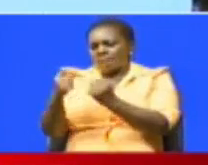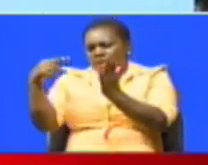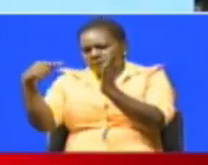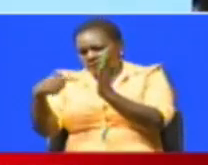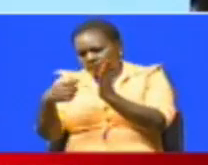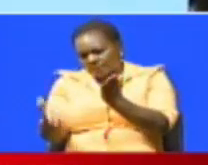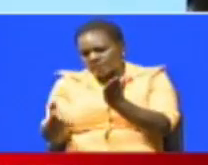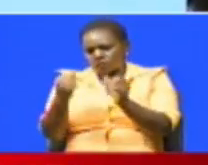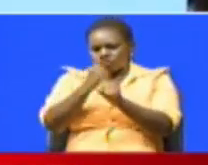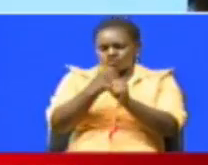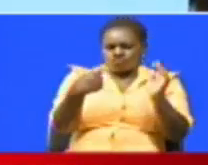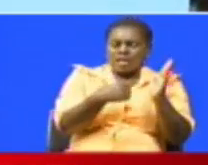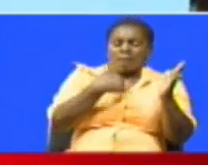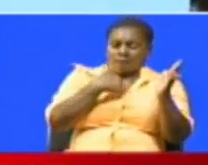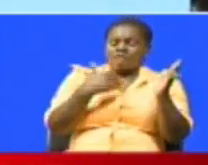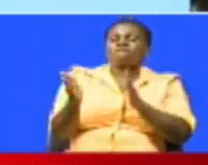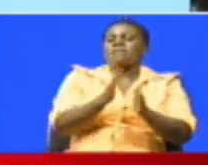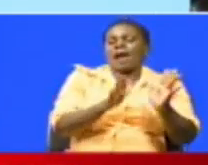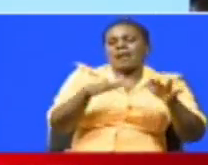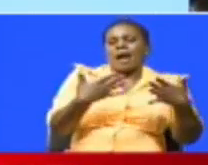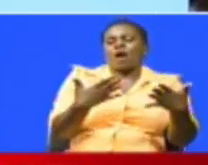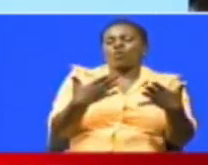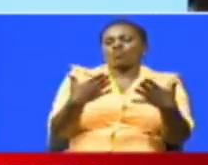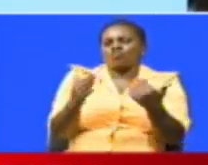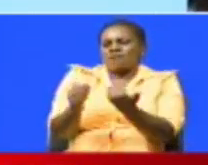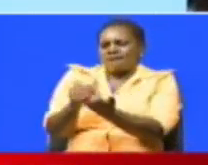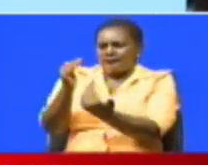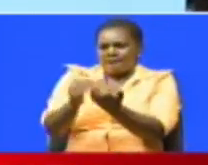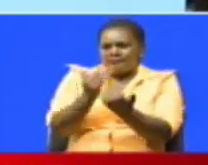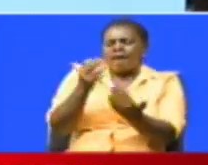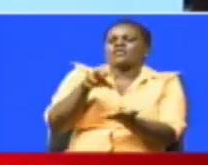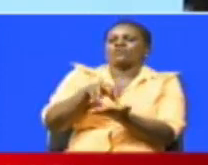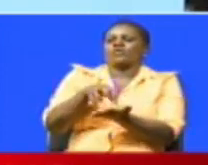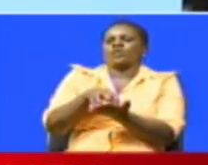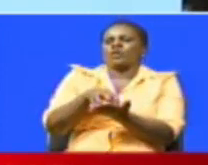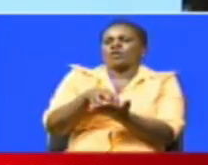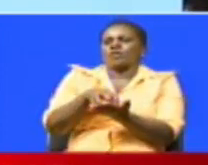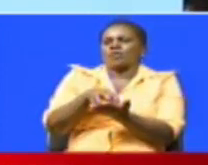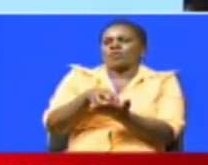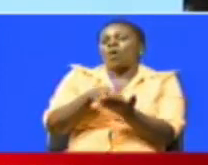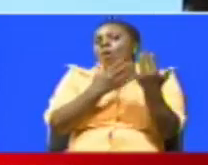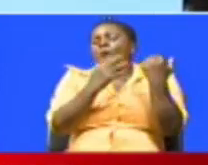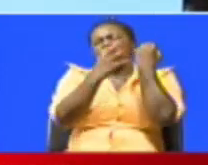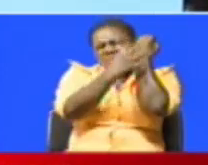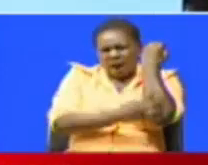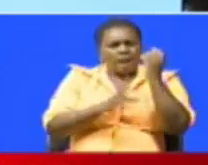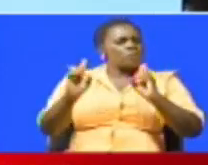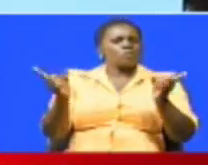And it's we have the plan of how to take care of the situation. We hope it never gets there.